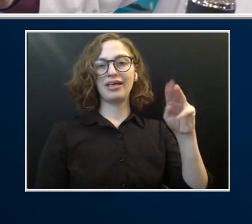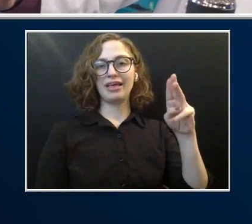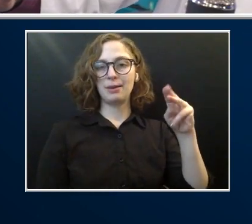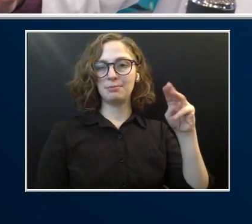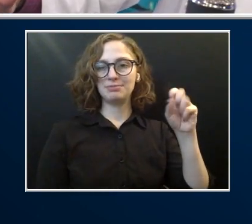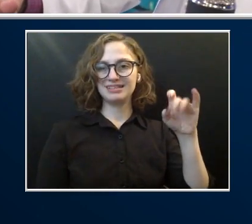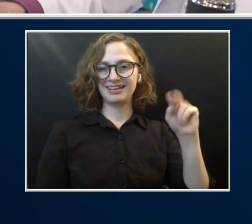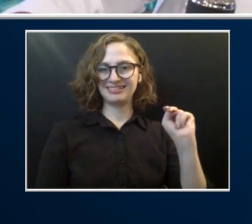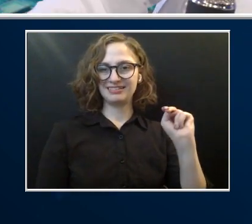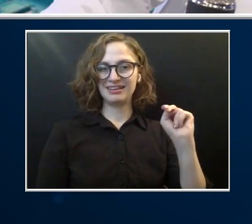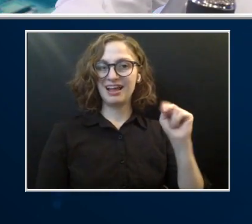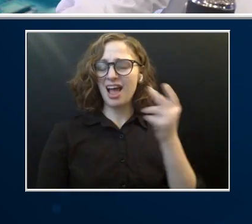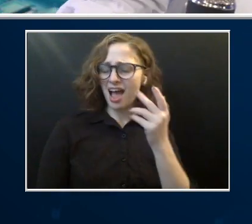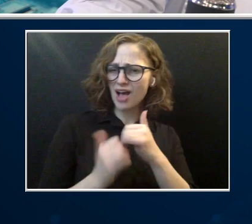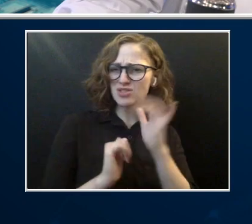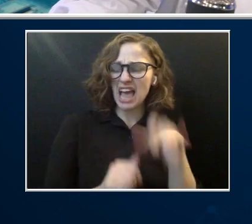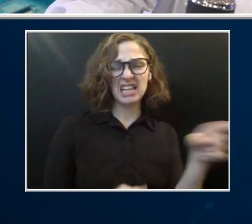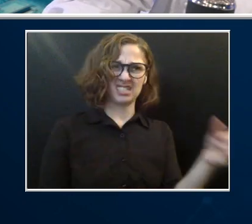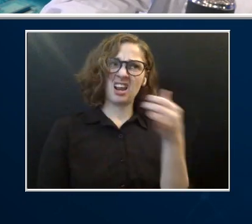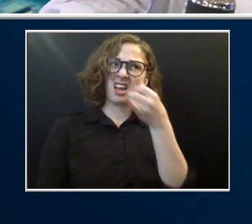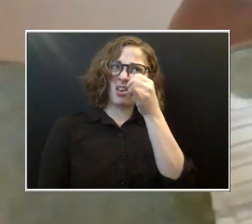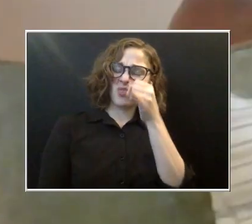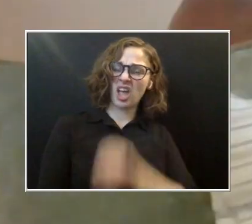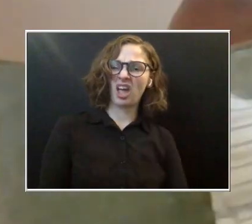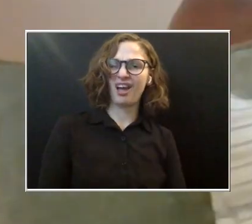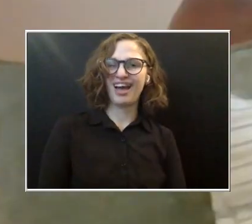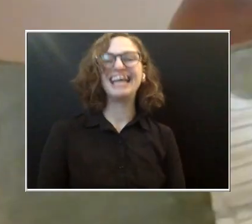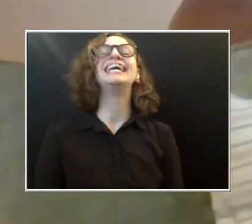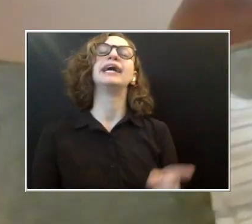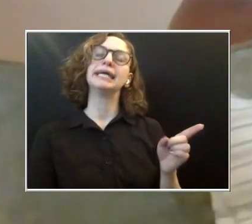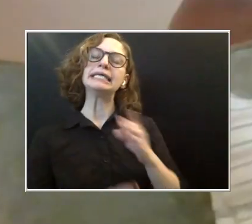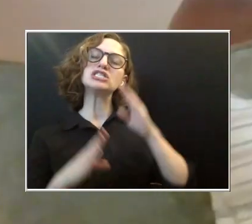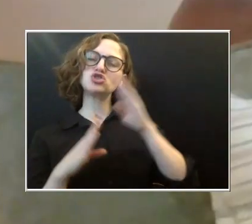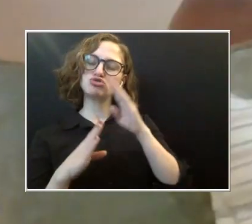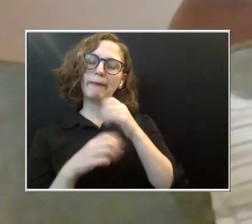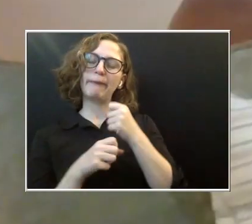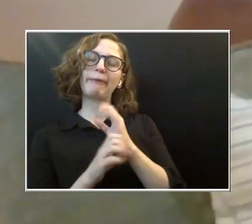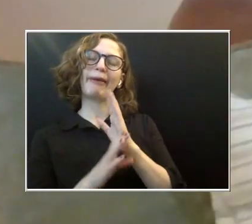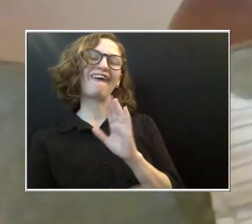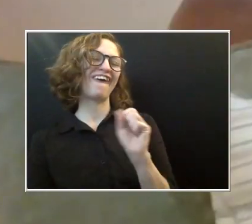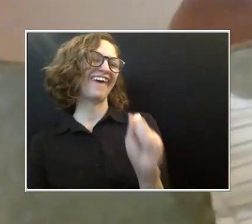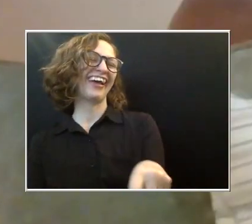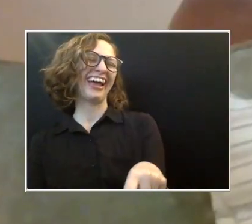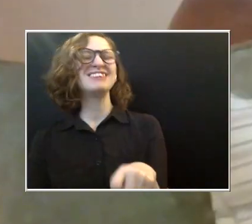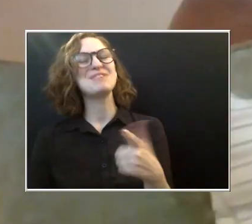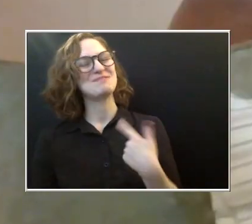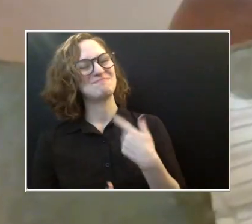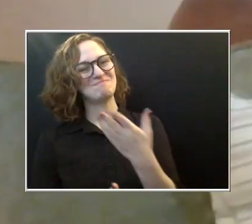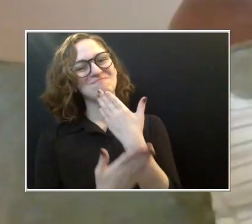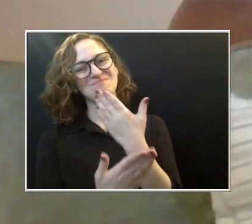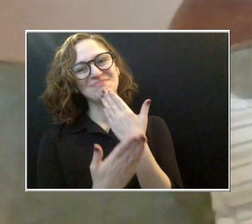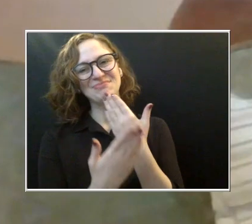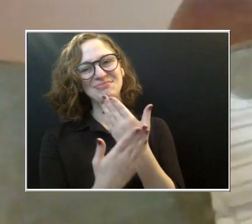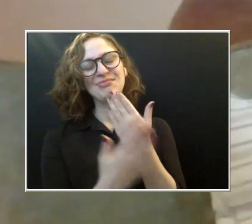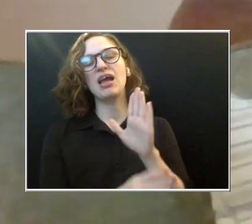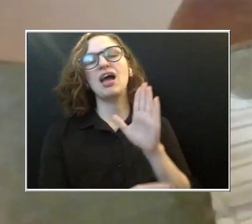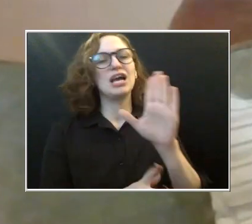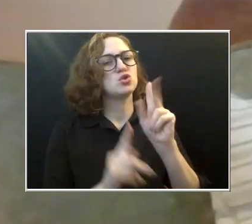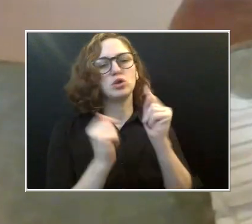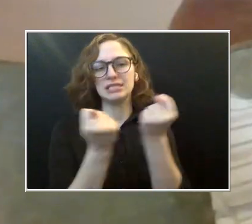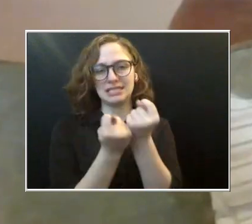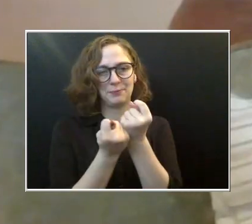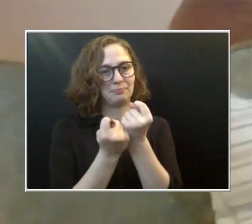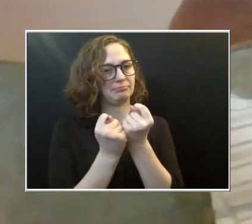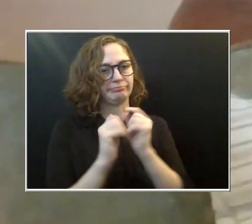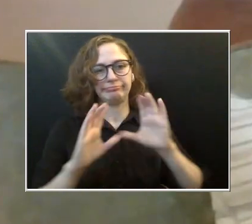goofy. Yes, he's quite a troublemaker, isn't he? But no, Yes. I've been very thankful for his whole team. And when